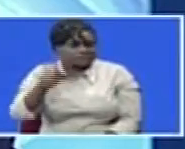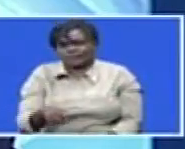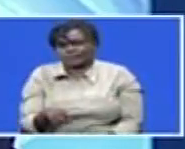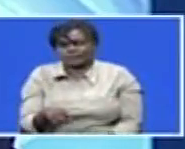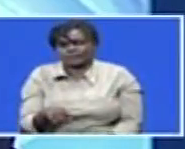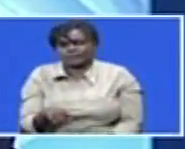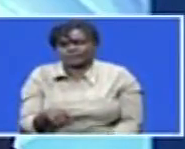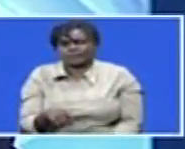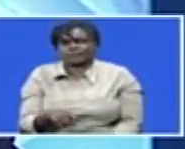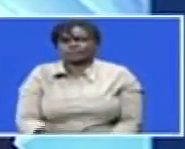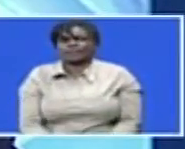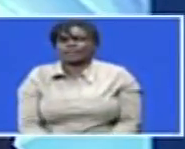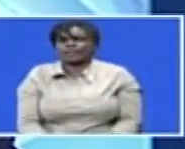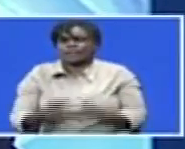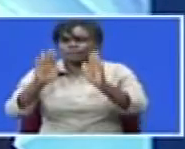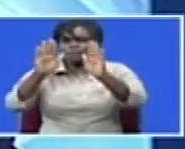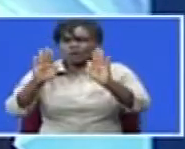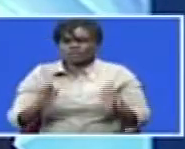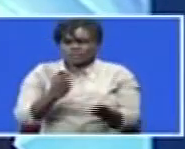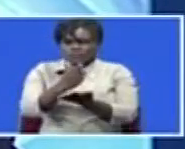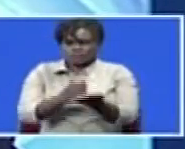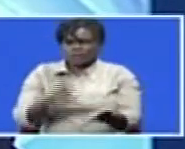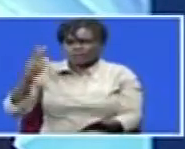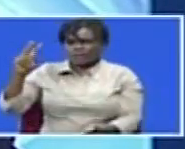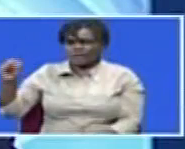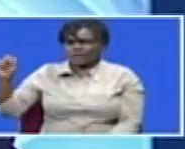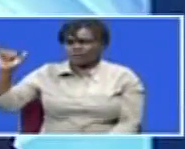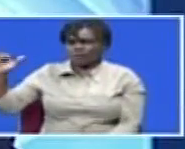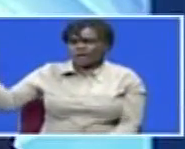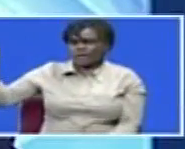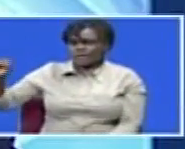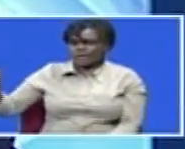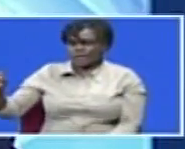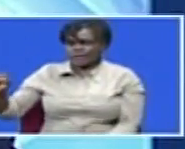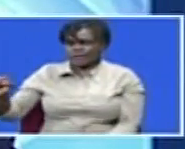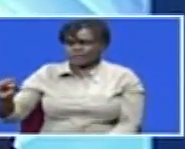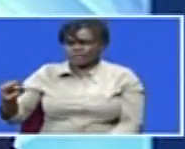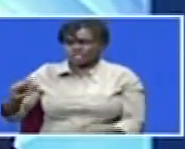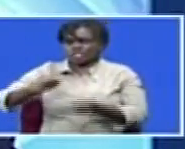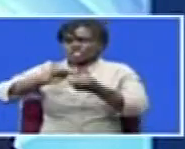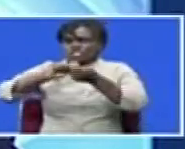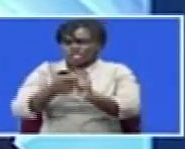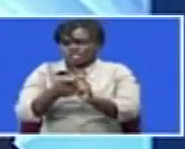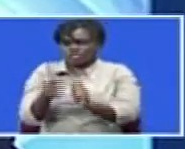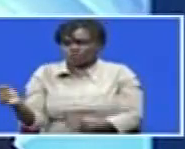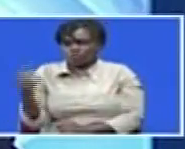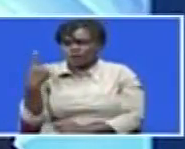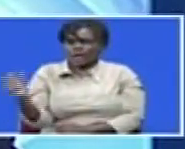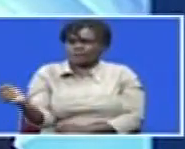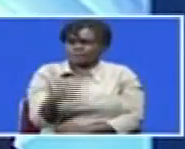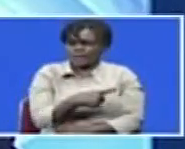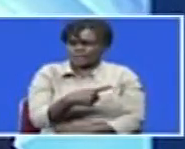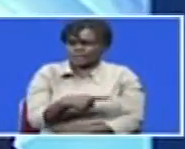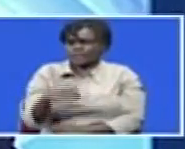yeah, pun intended, key departments in the National Youth Service will undergo an extensive overhaul in the next 1 month in a move